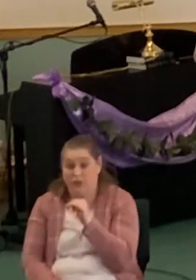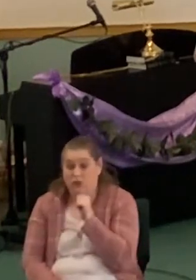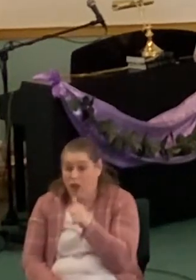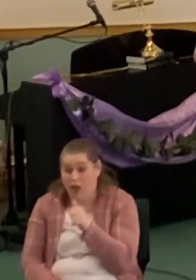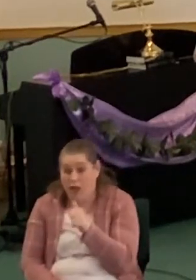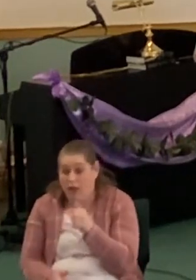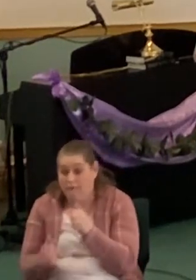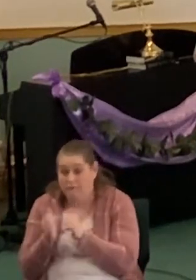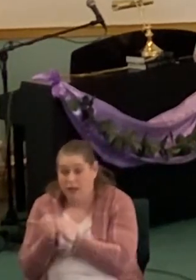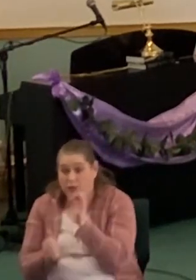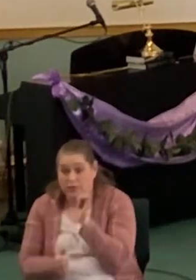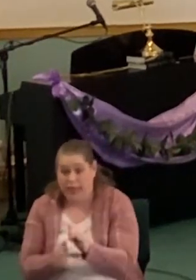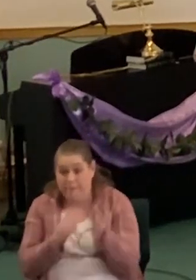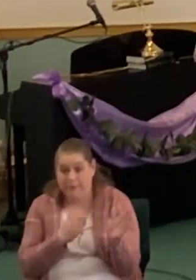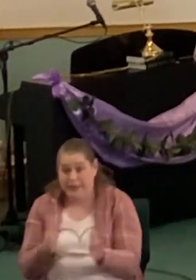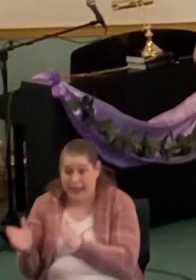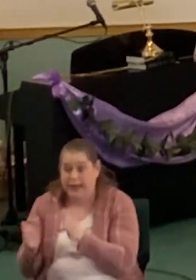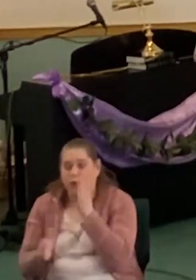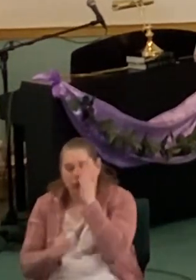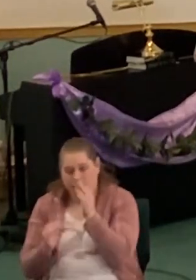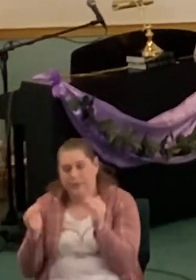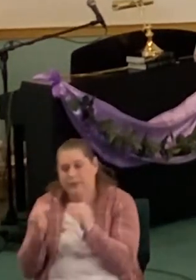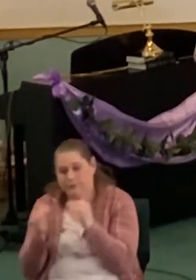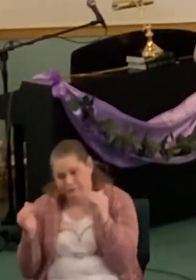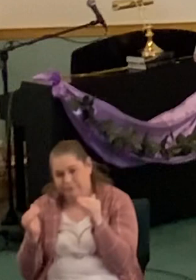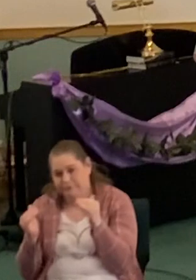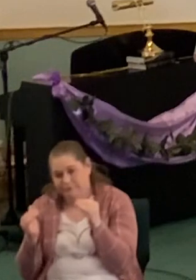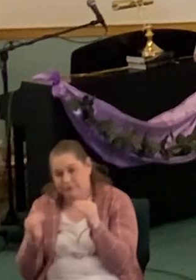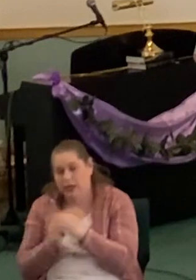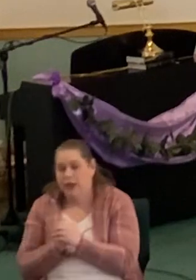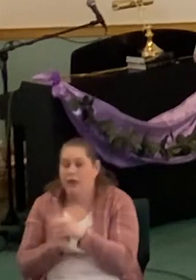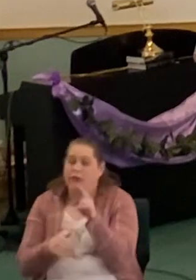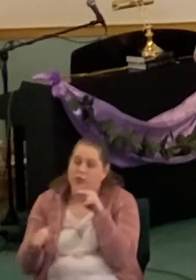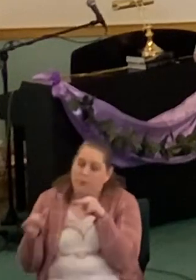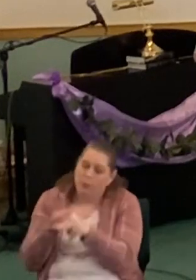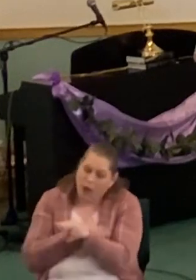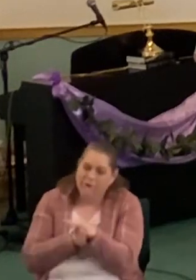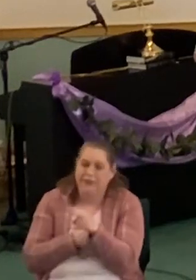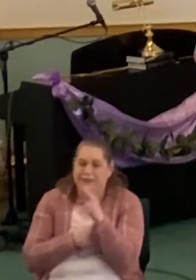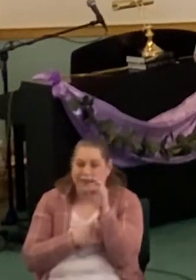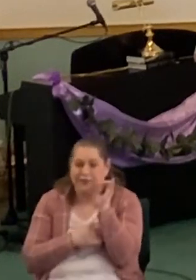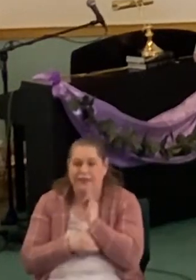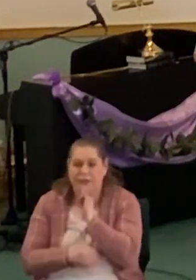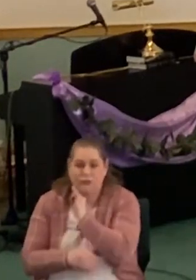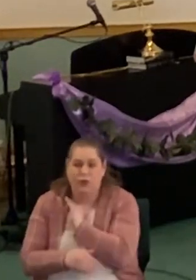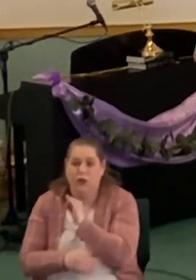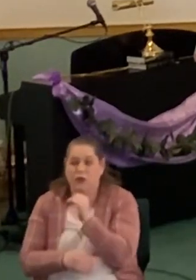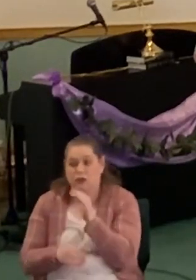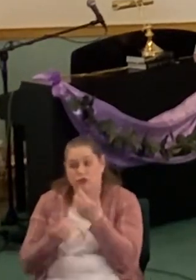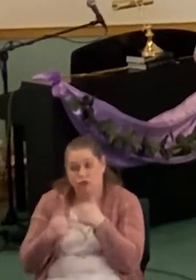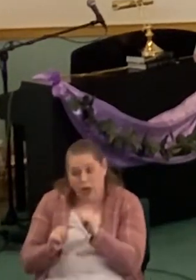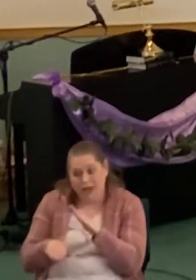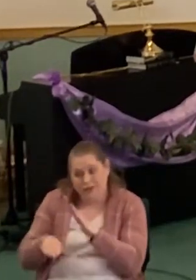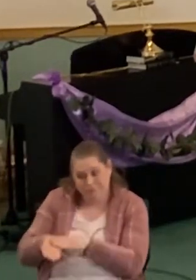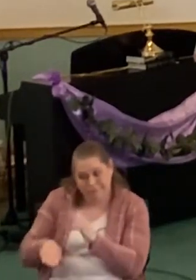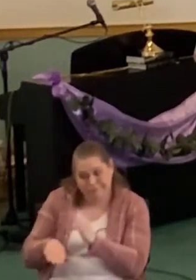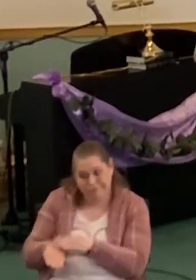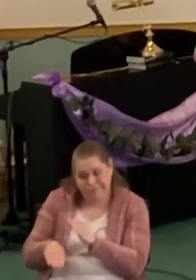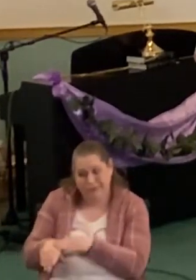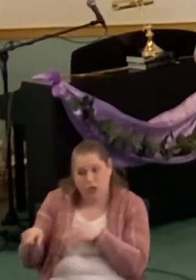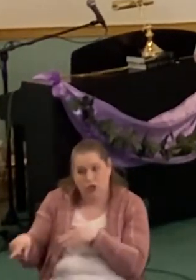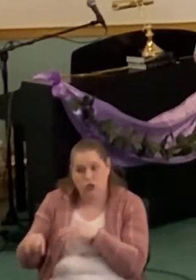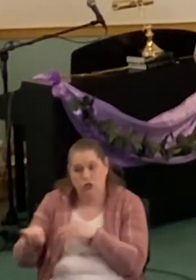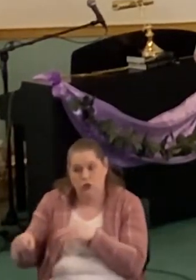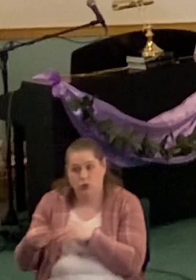be just to punish them. And the prophets of Israel tried to warn the people of Judah that the Gentiles would come. Of course, they